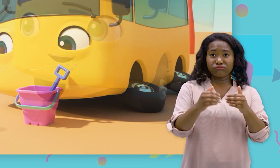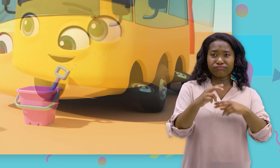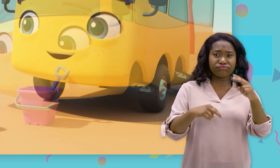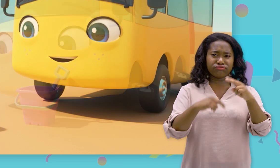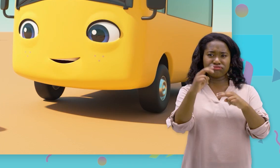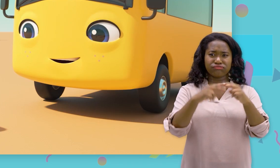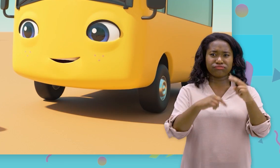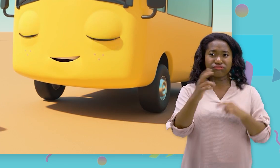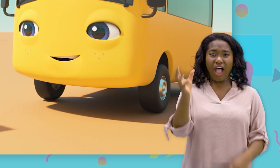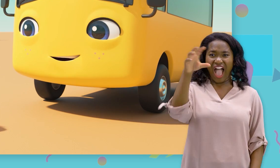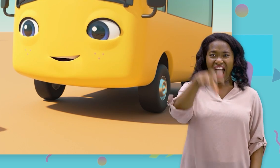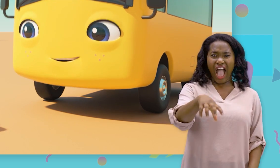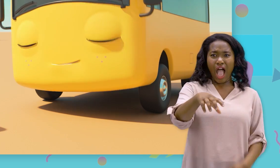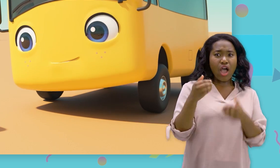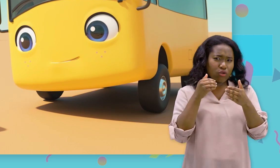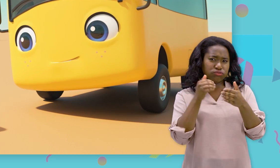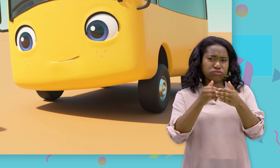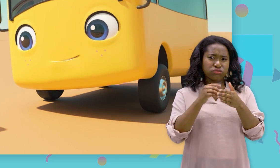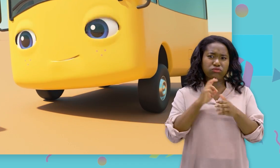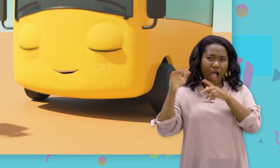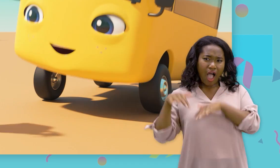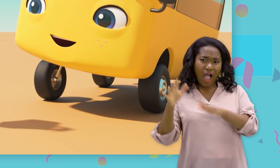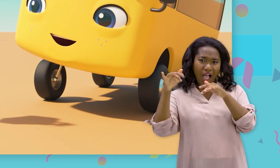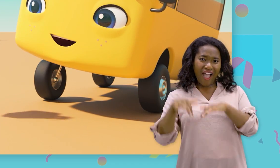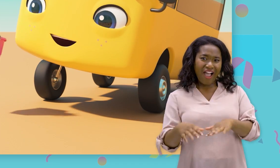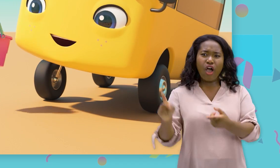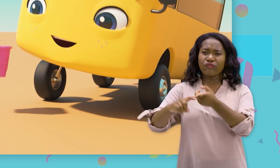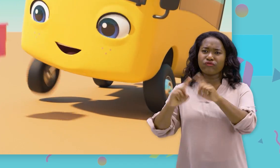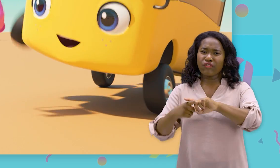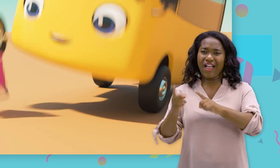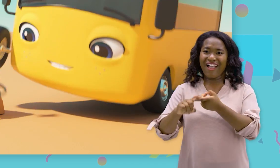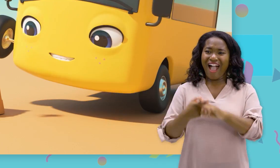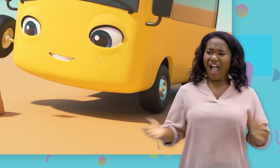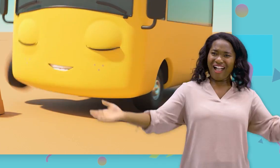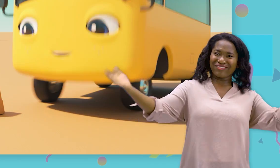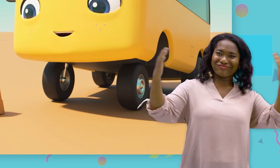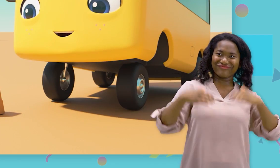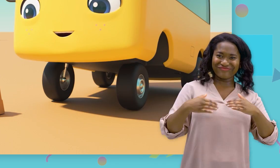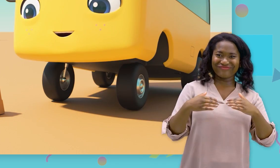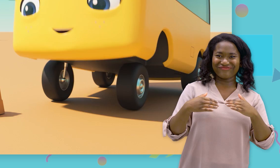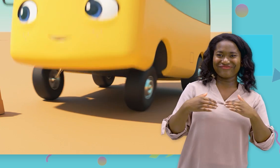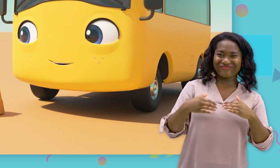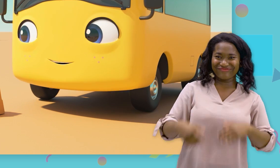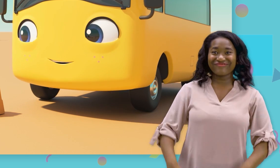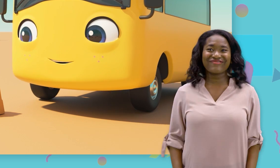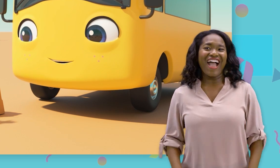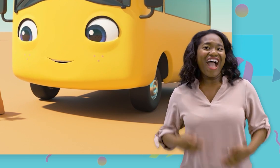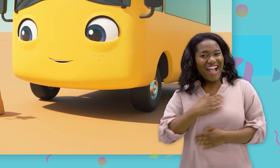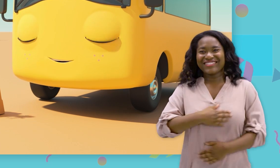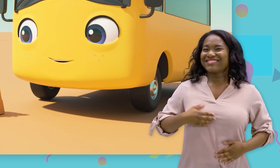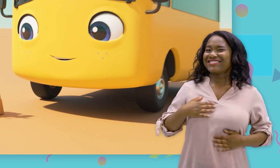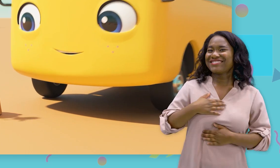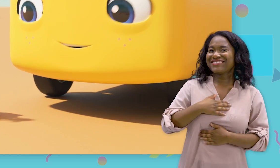Let's build a castle by the sea. Bring your friends and you will see.